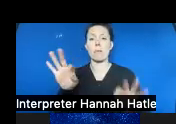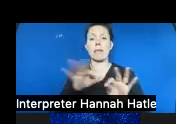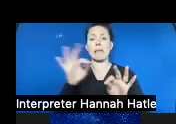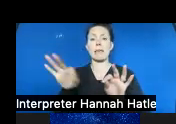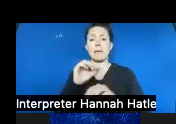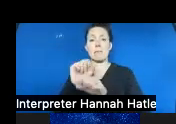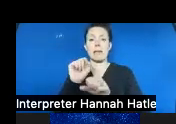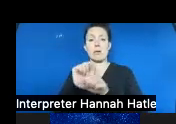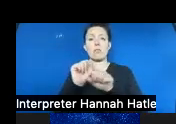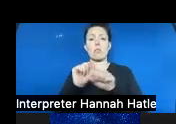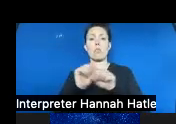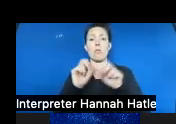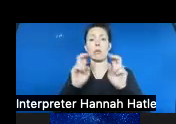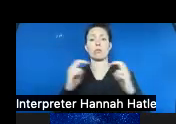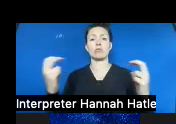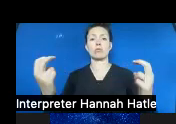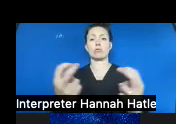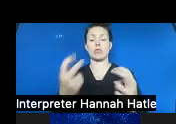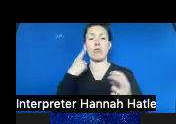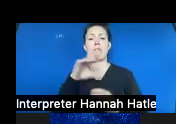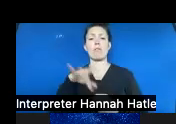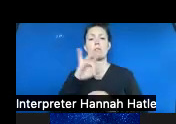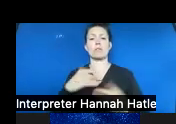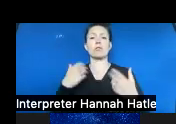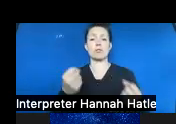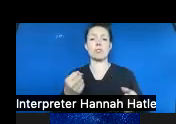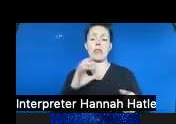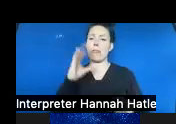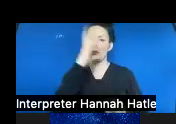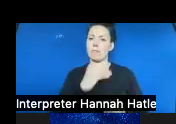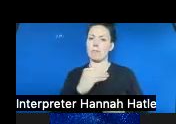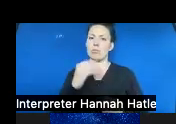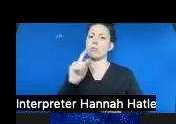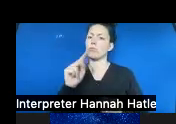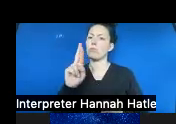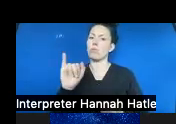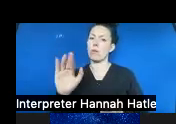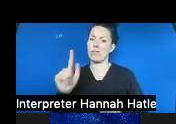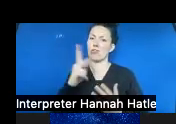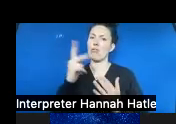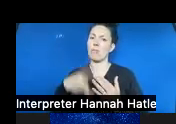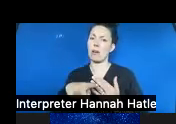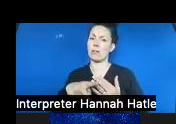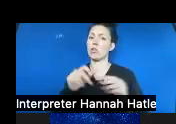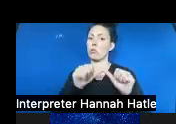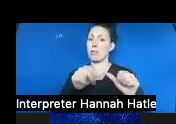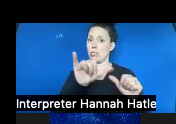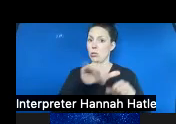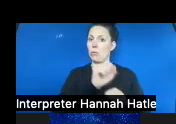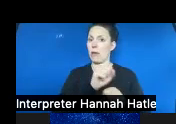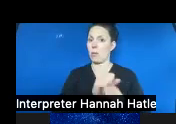that cultural healing into it is one of the most beautiful things about tribal programs. So yeah, keep doing that.